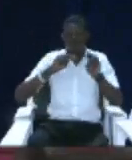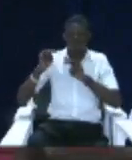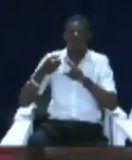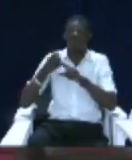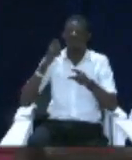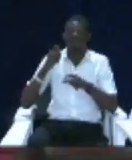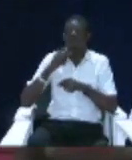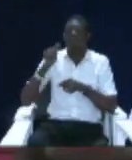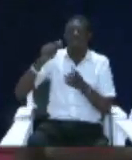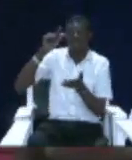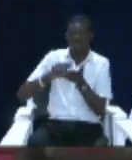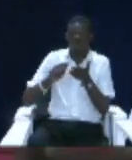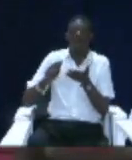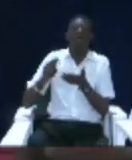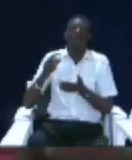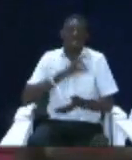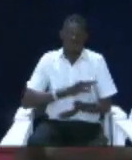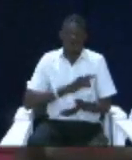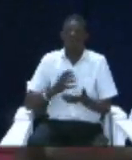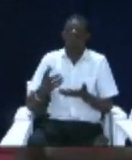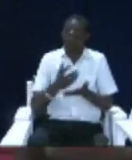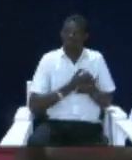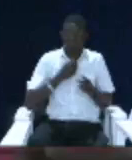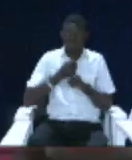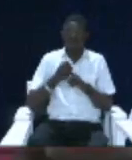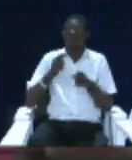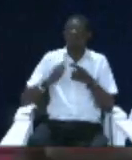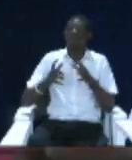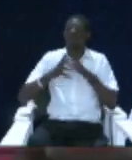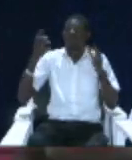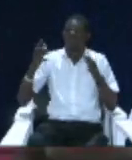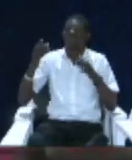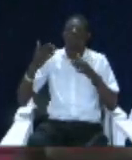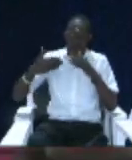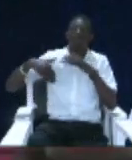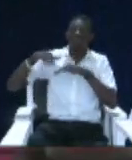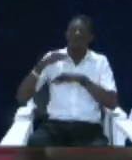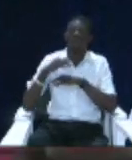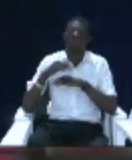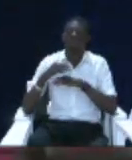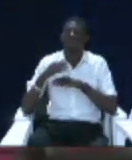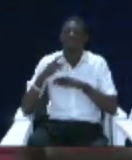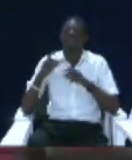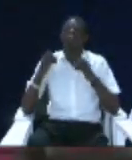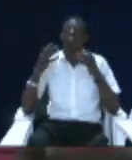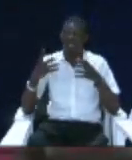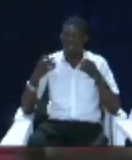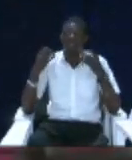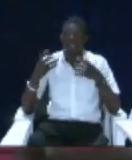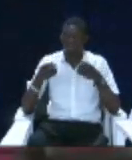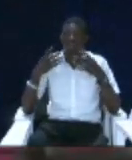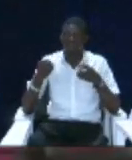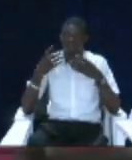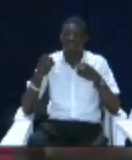a low income earner to an earner of over thousands and thousands